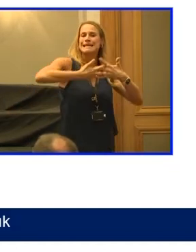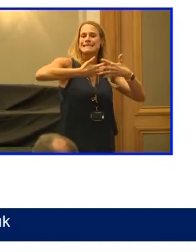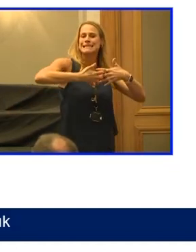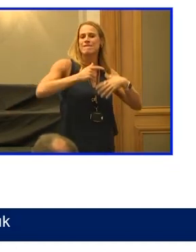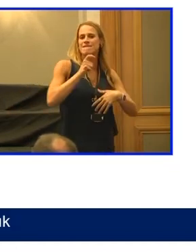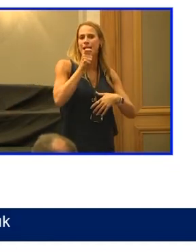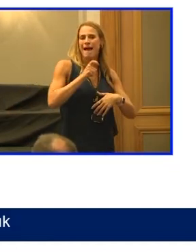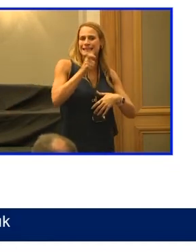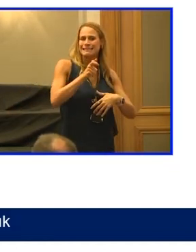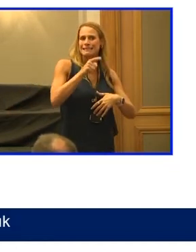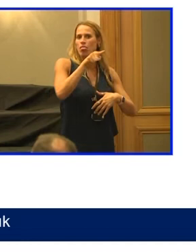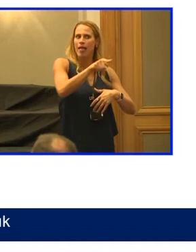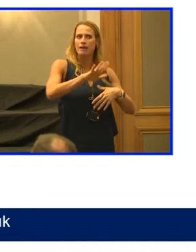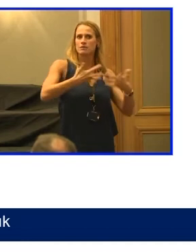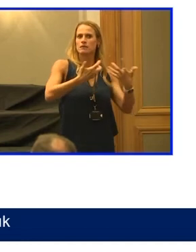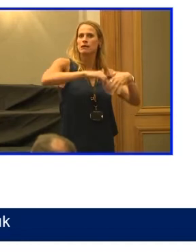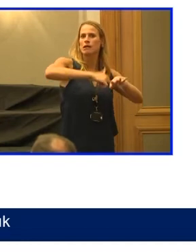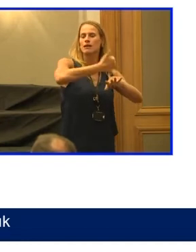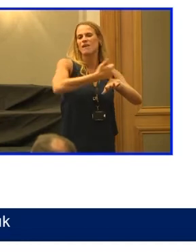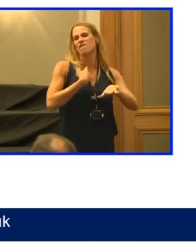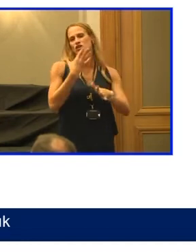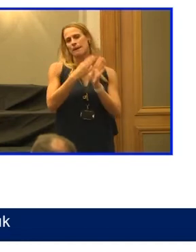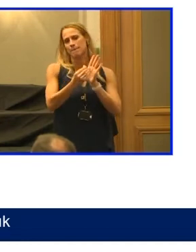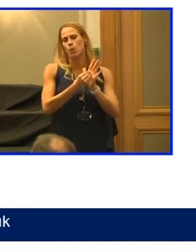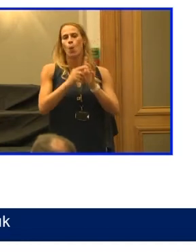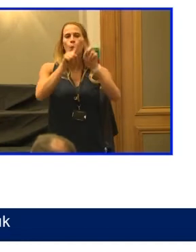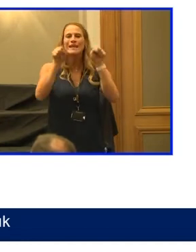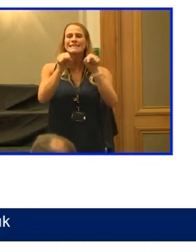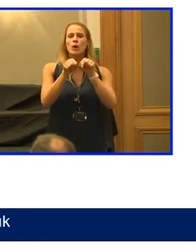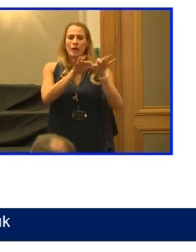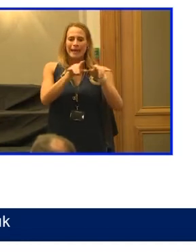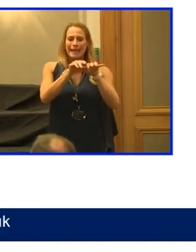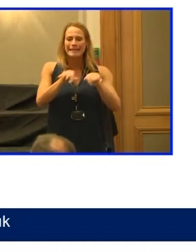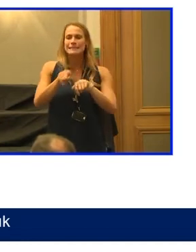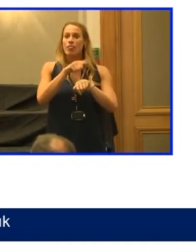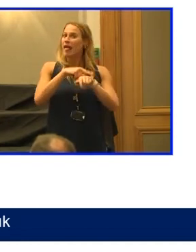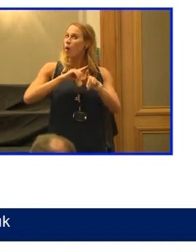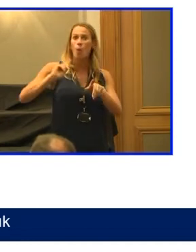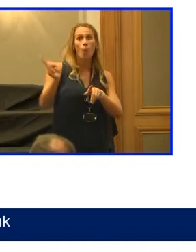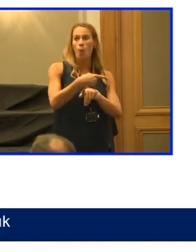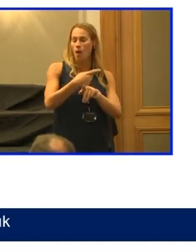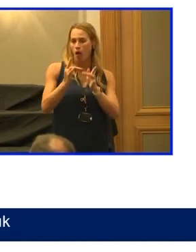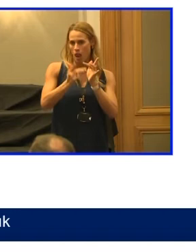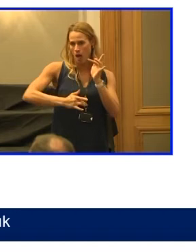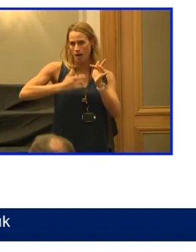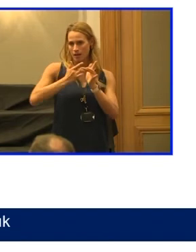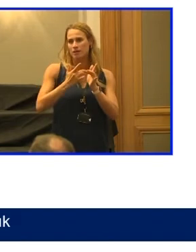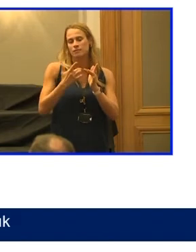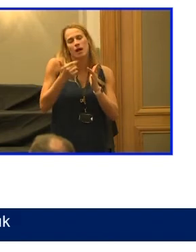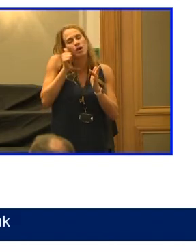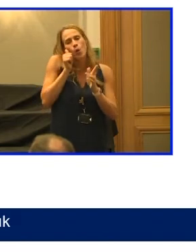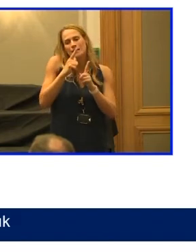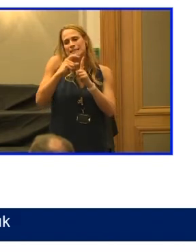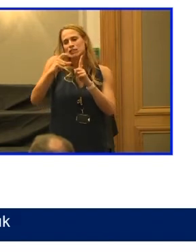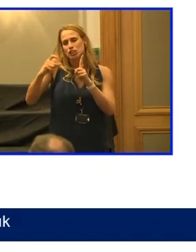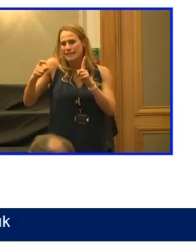work. So for example, if you know Windows keys, like I just mentioned, Windows and D, they're all online. I appreciate a lot of people is digitally excluded, but